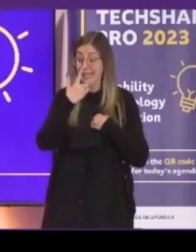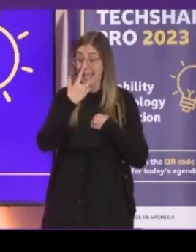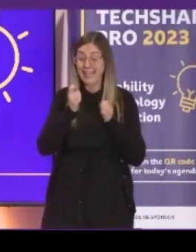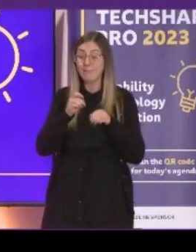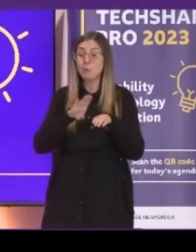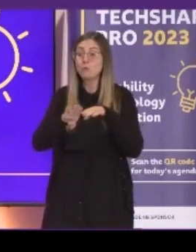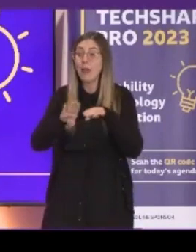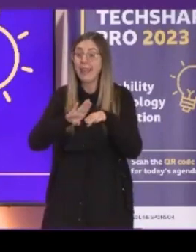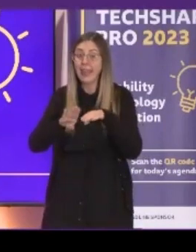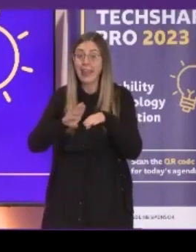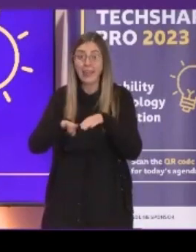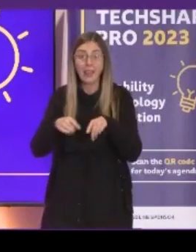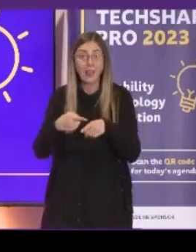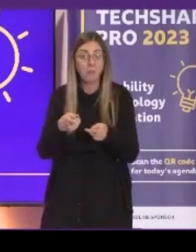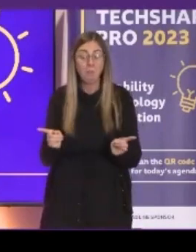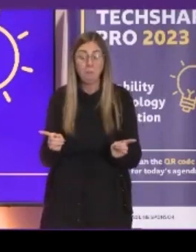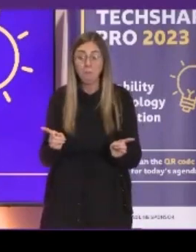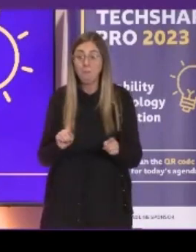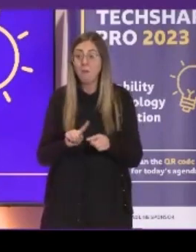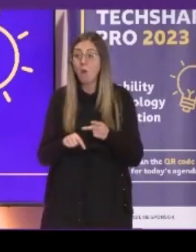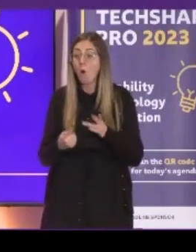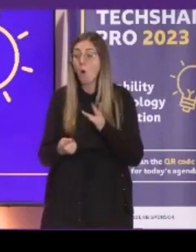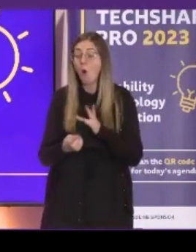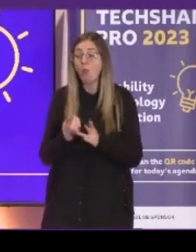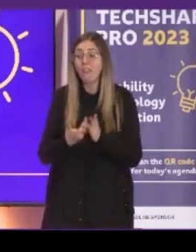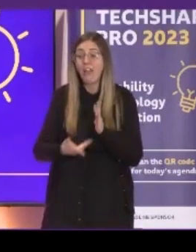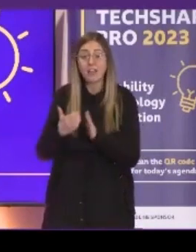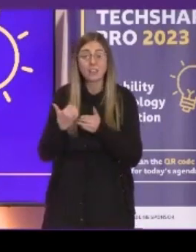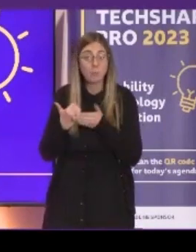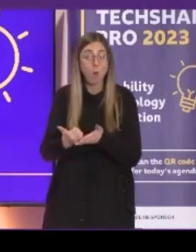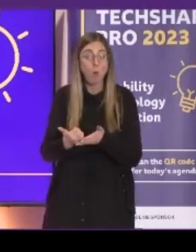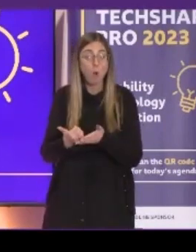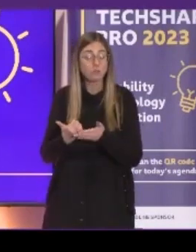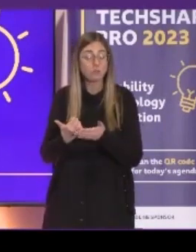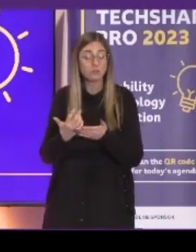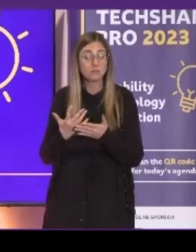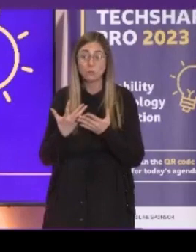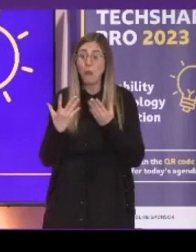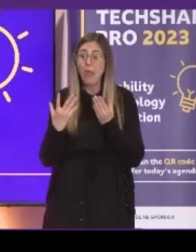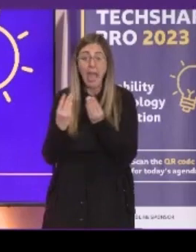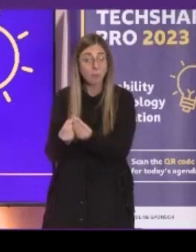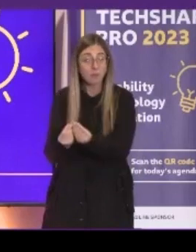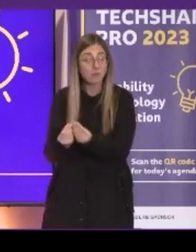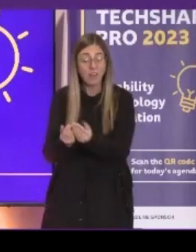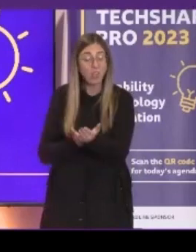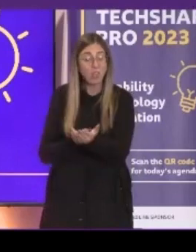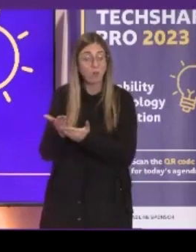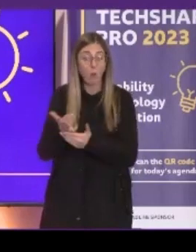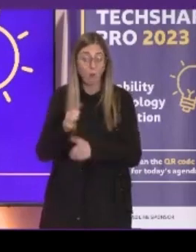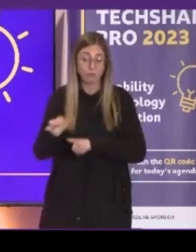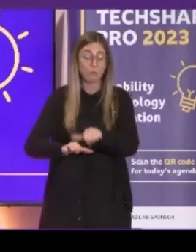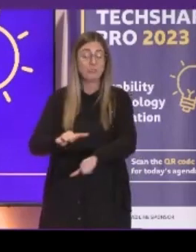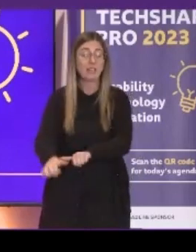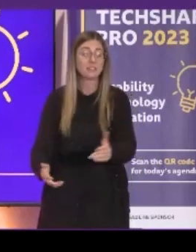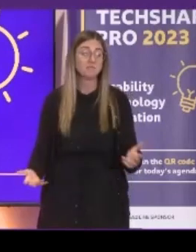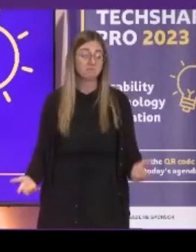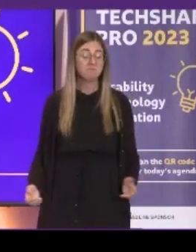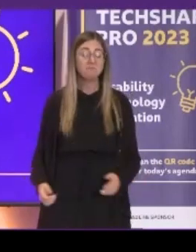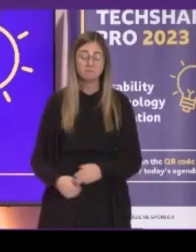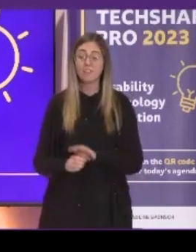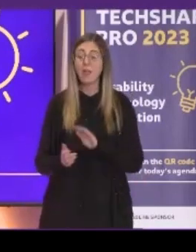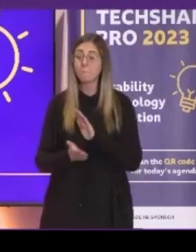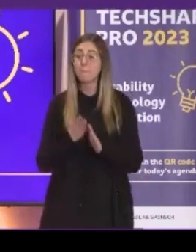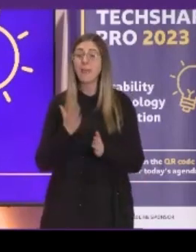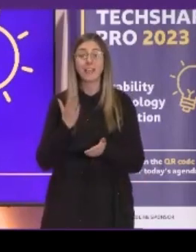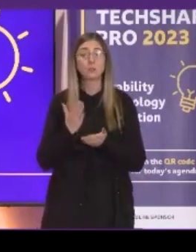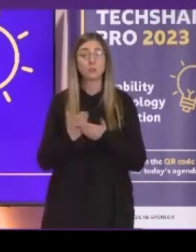training or another type of support, or just help you along the way, and make sure that